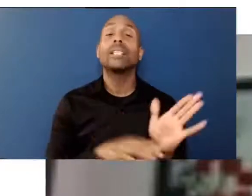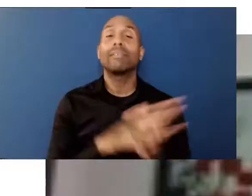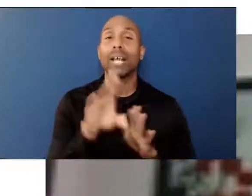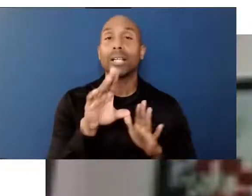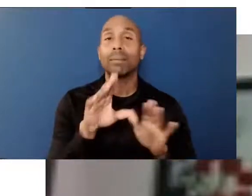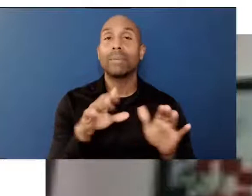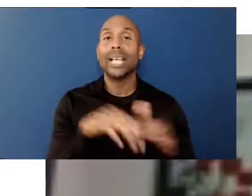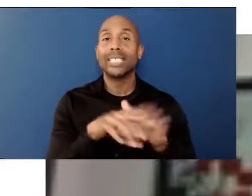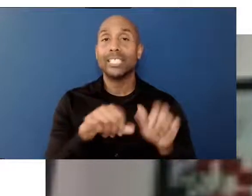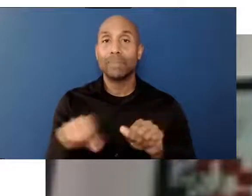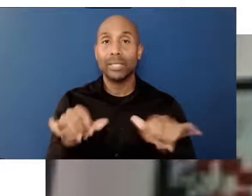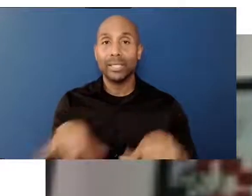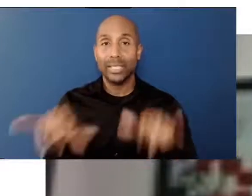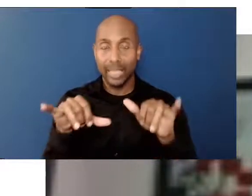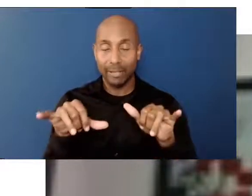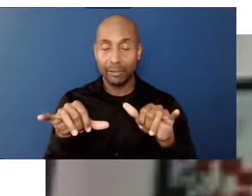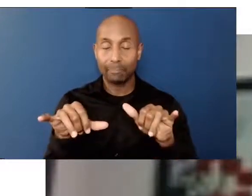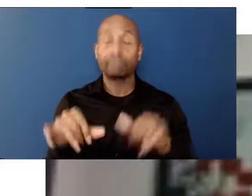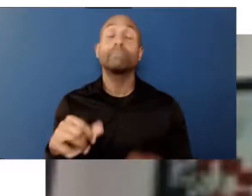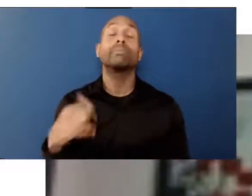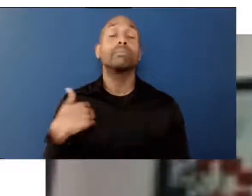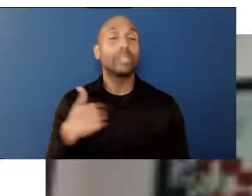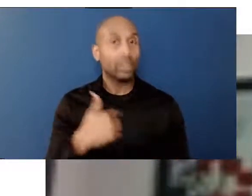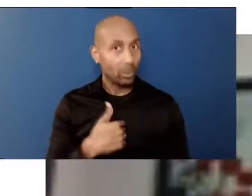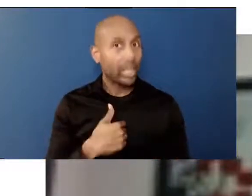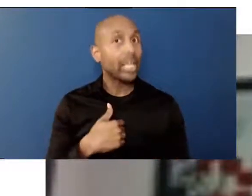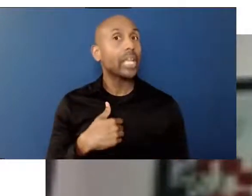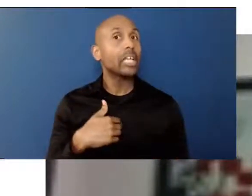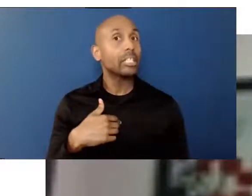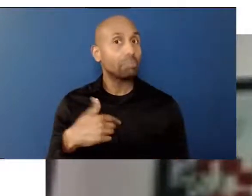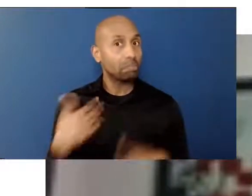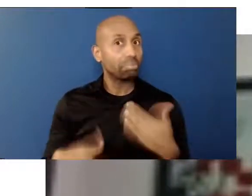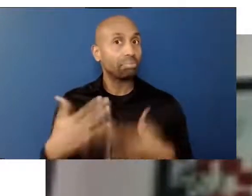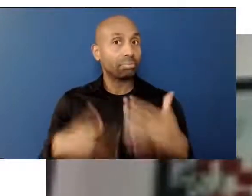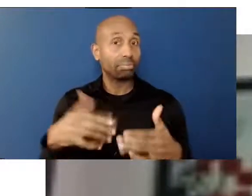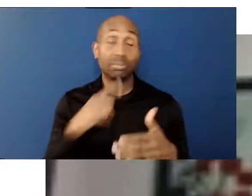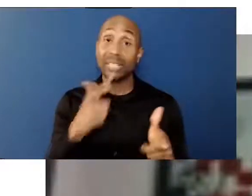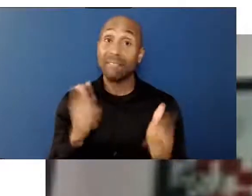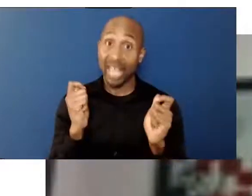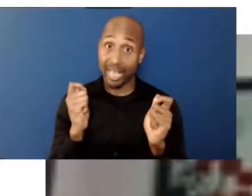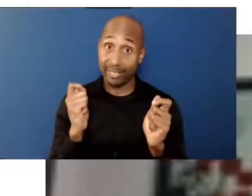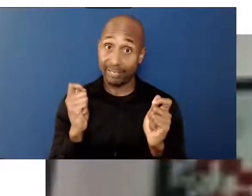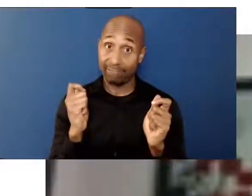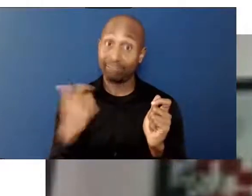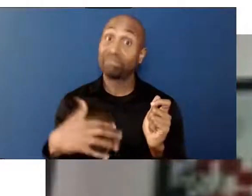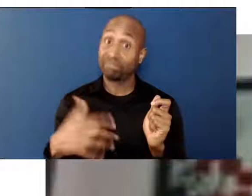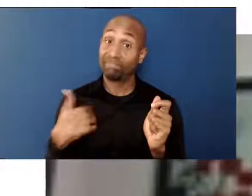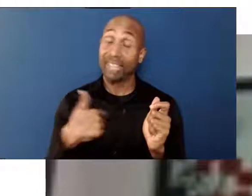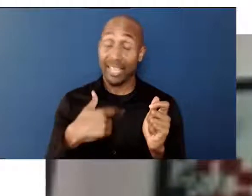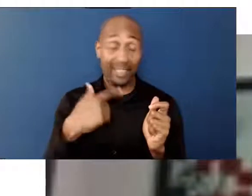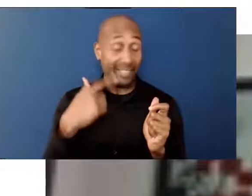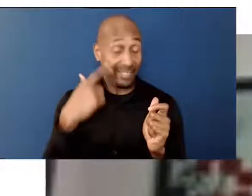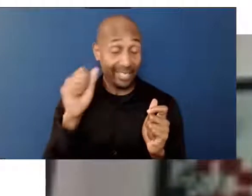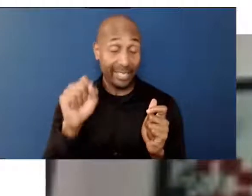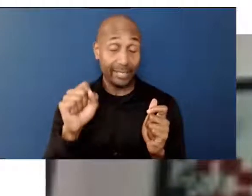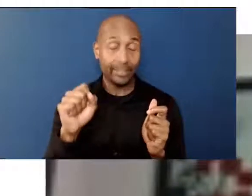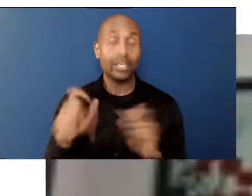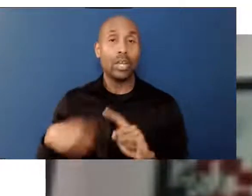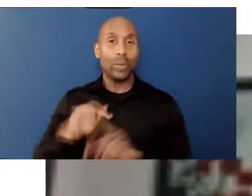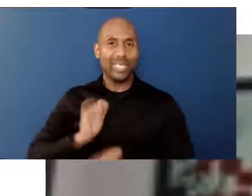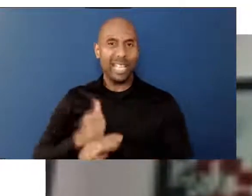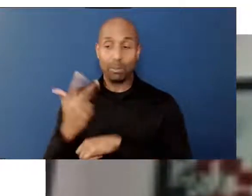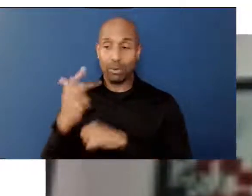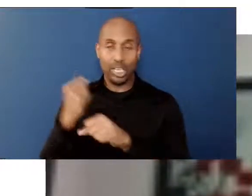significant progress in a very short period of time. I know that when the Act was enacted,